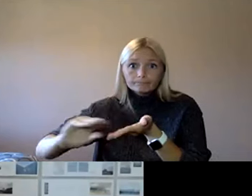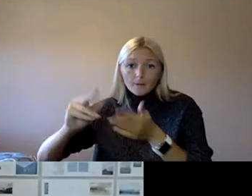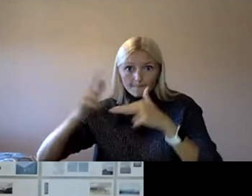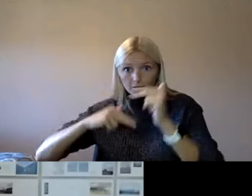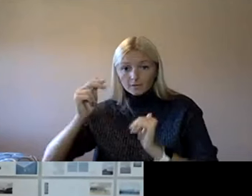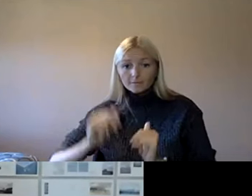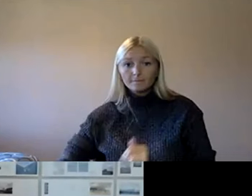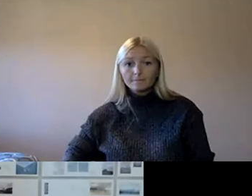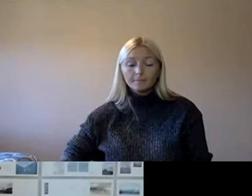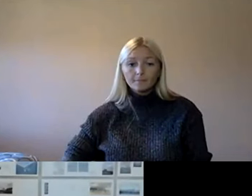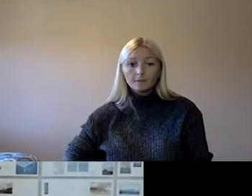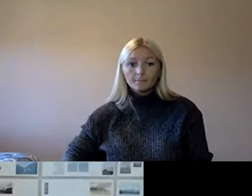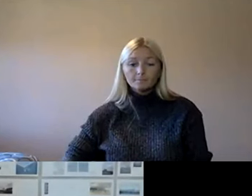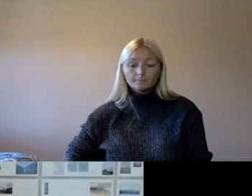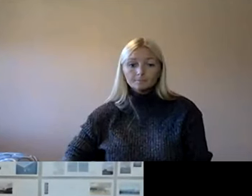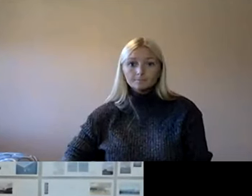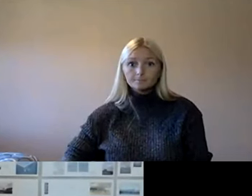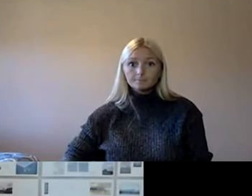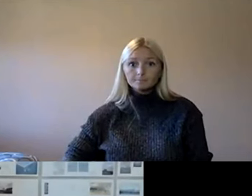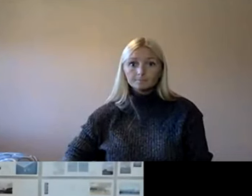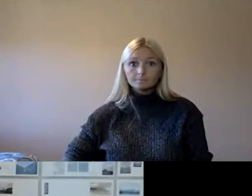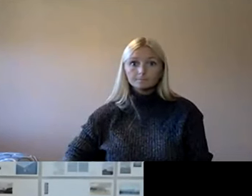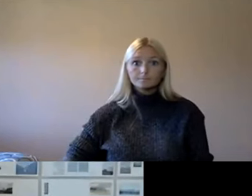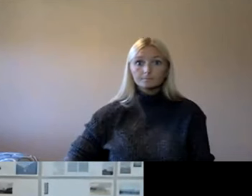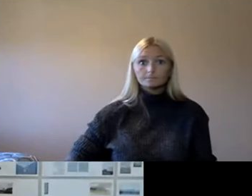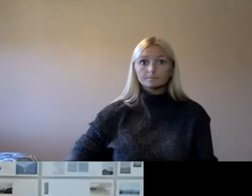the programs, these projects